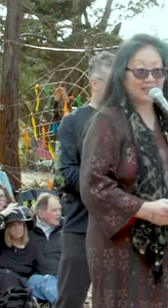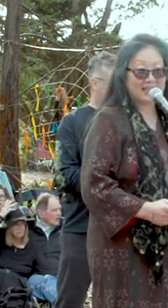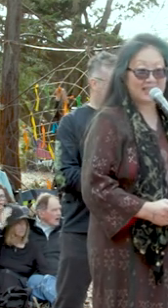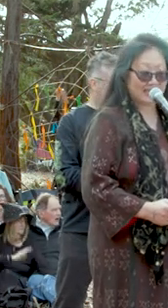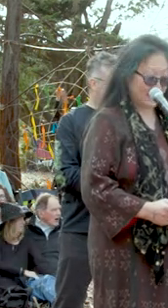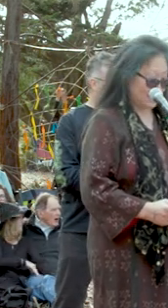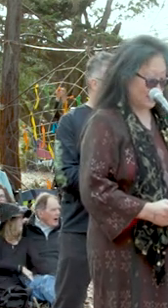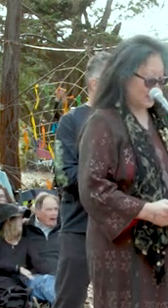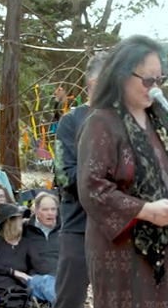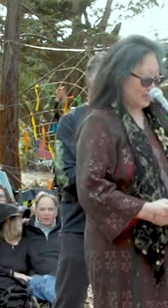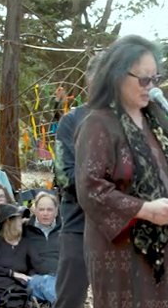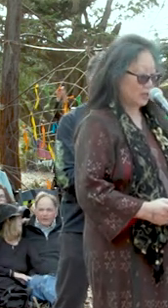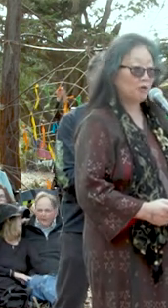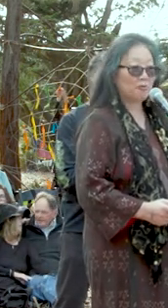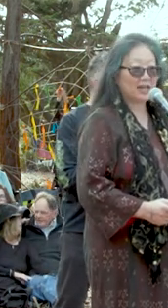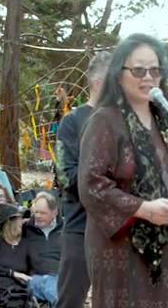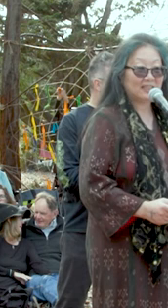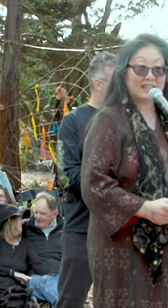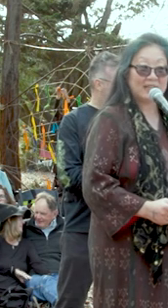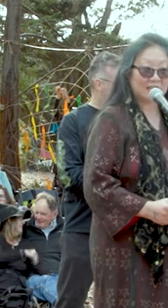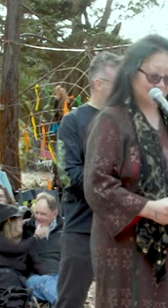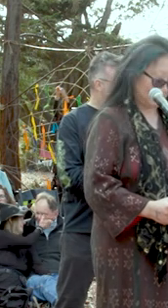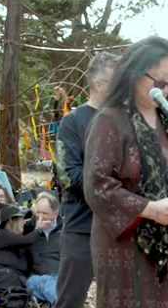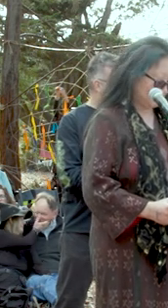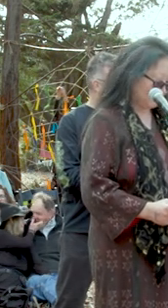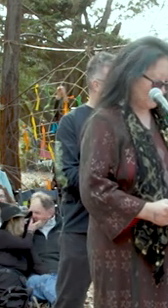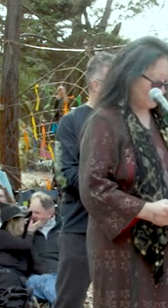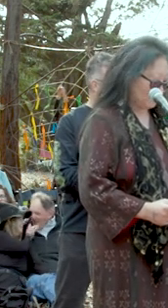Loretta Lee. Loretta Lynn.